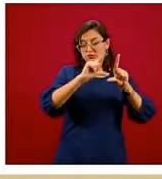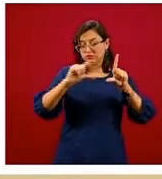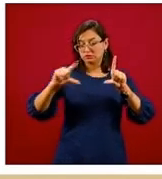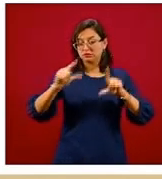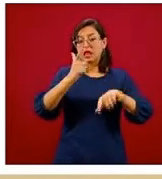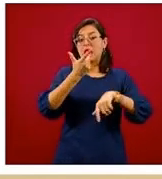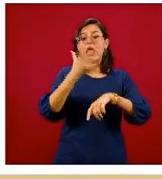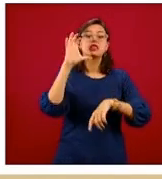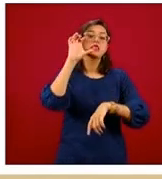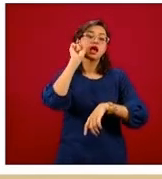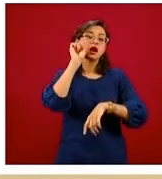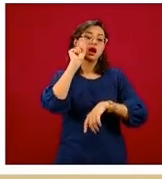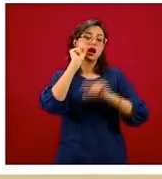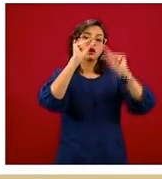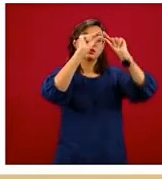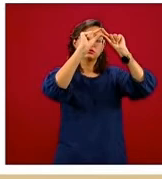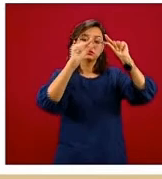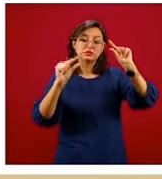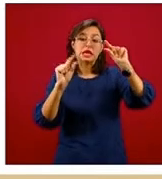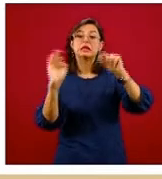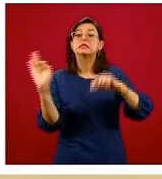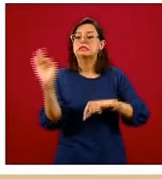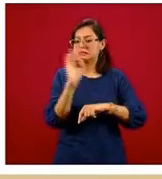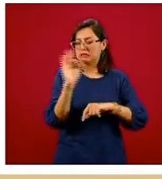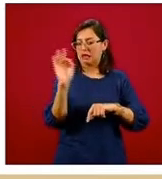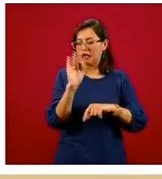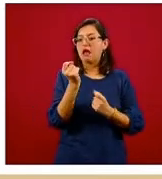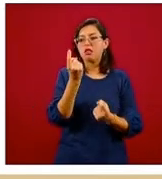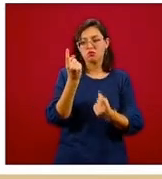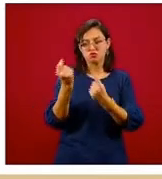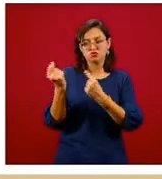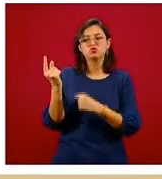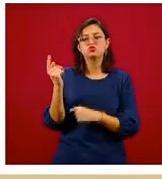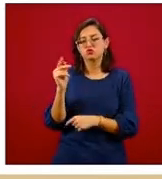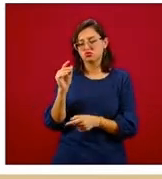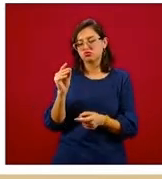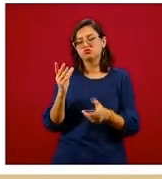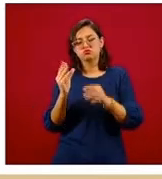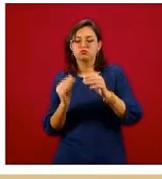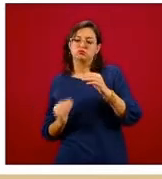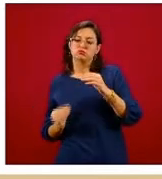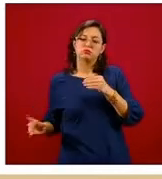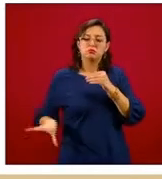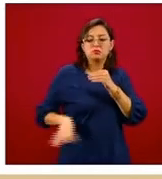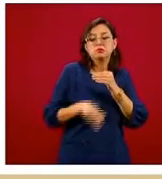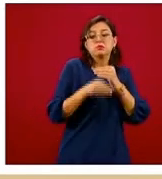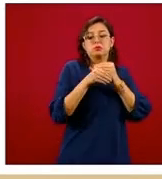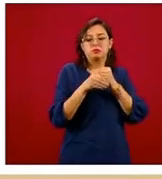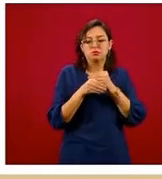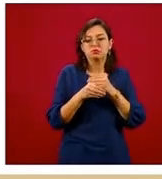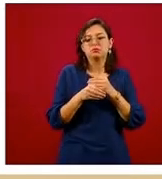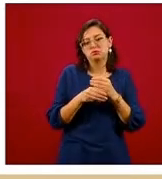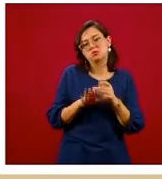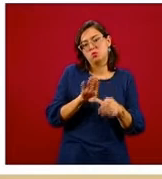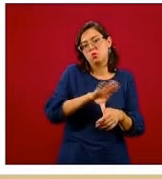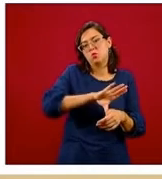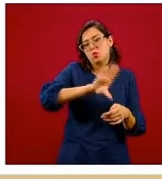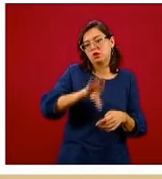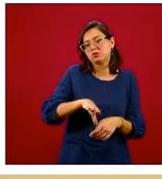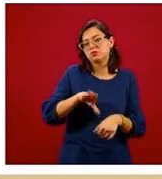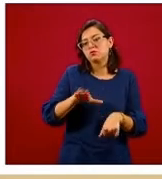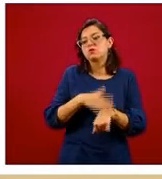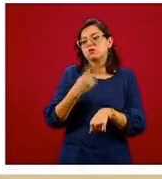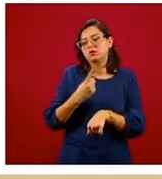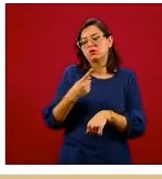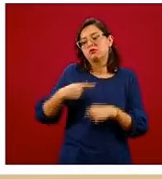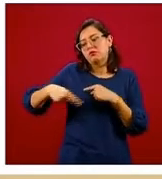passed away. And as the light orange bars are indicating the possibility or expectation of getting